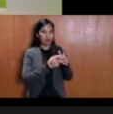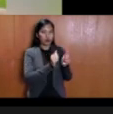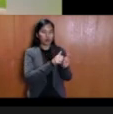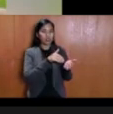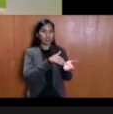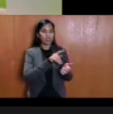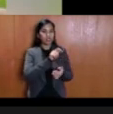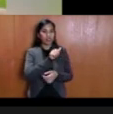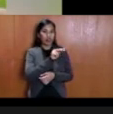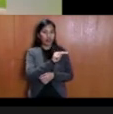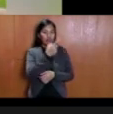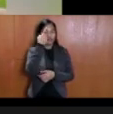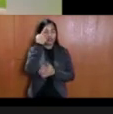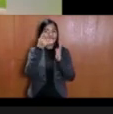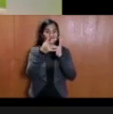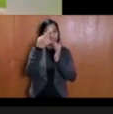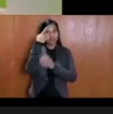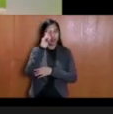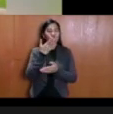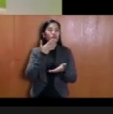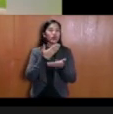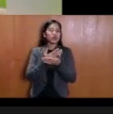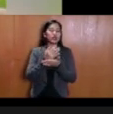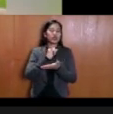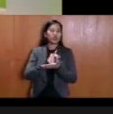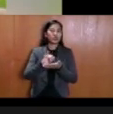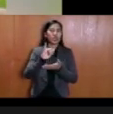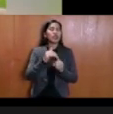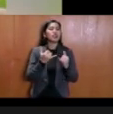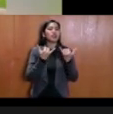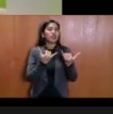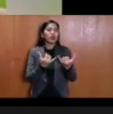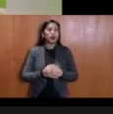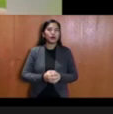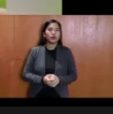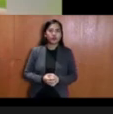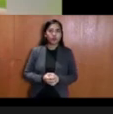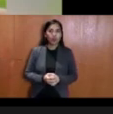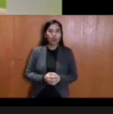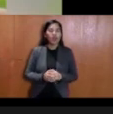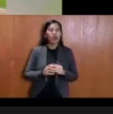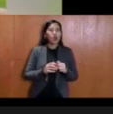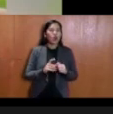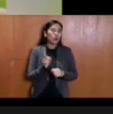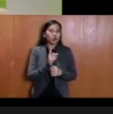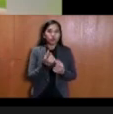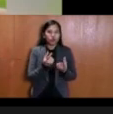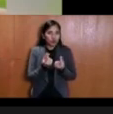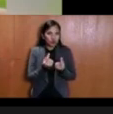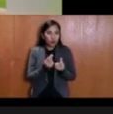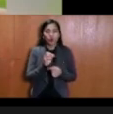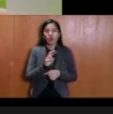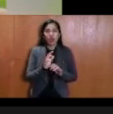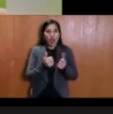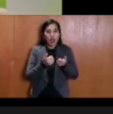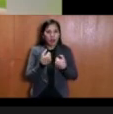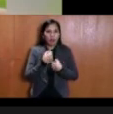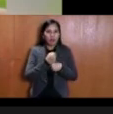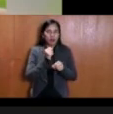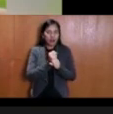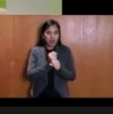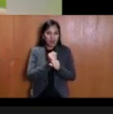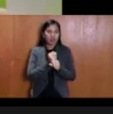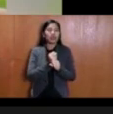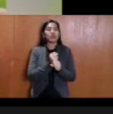Institute. What does it take to develop a tech ecosystem for good? I mean, what sort of important partnerships